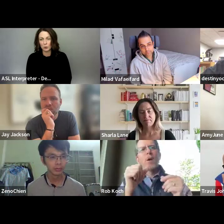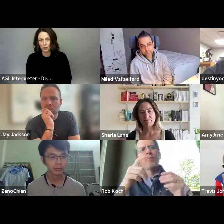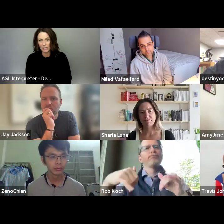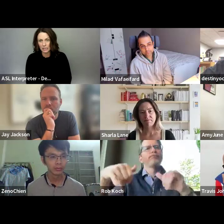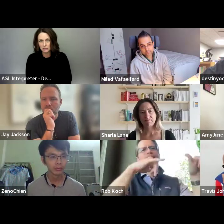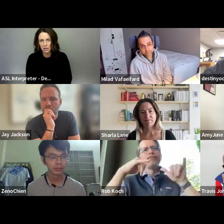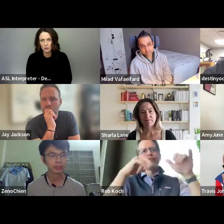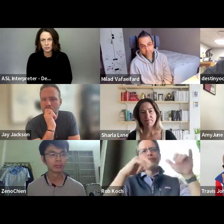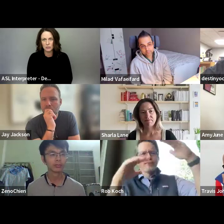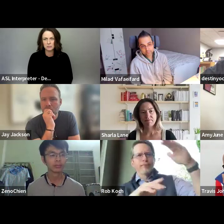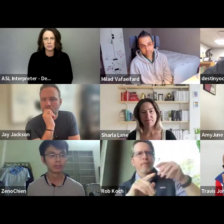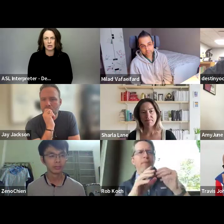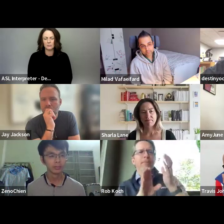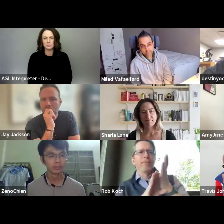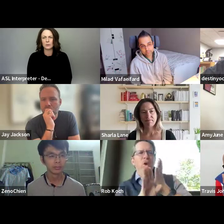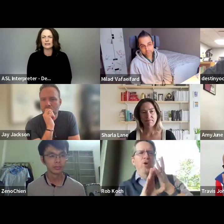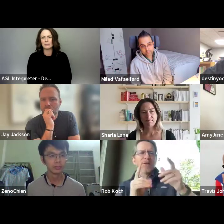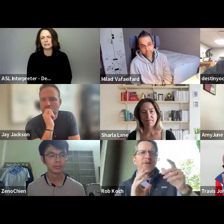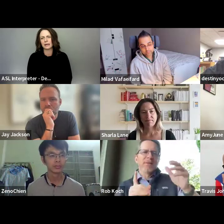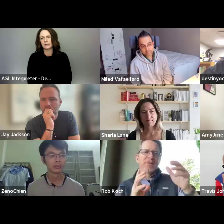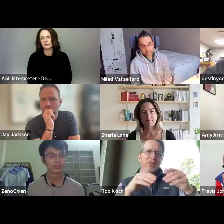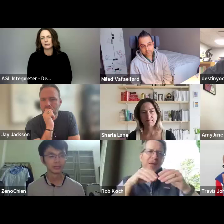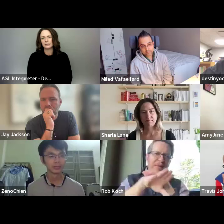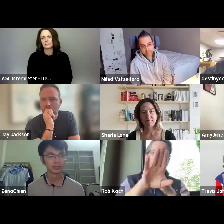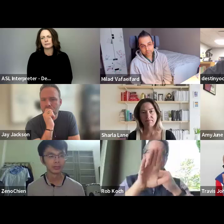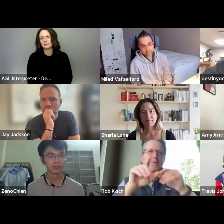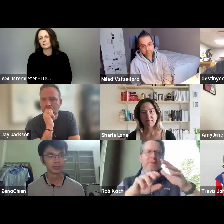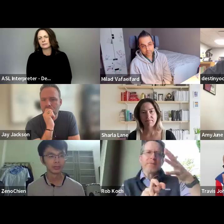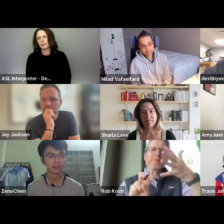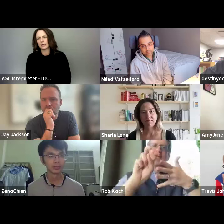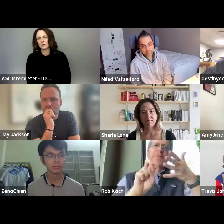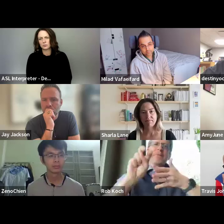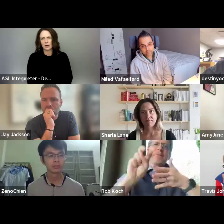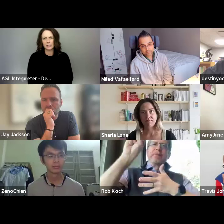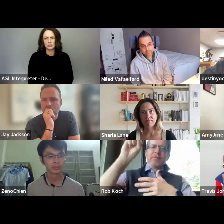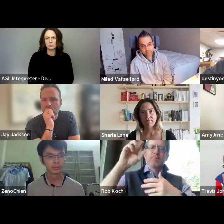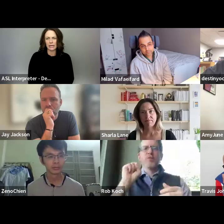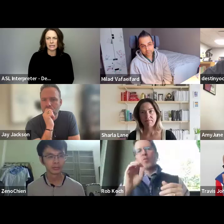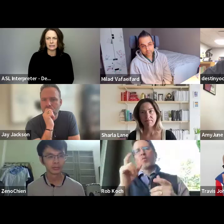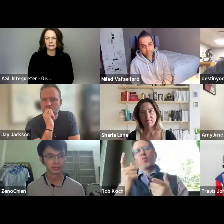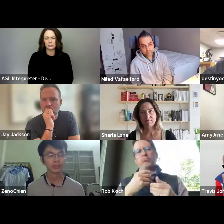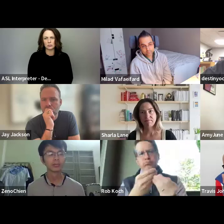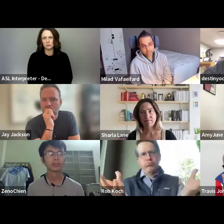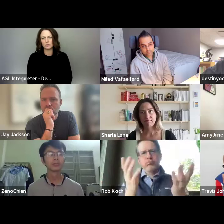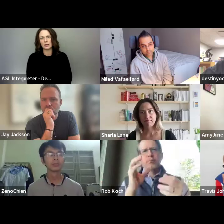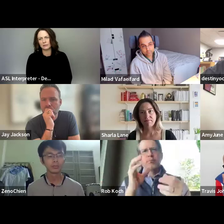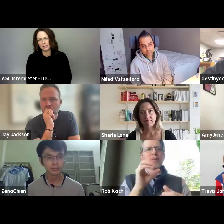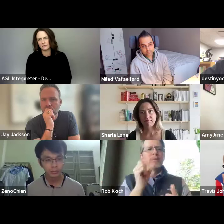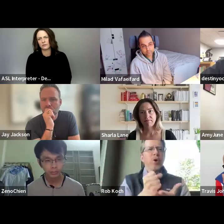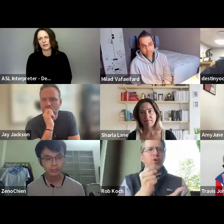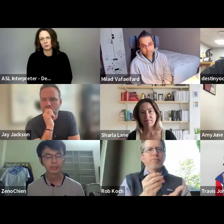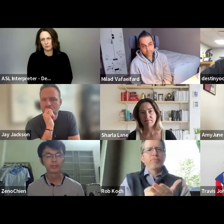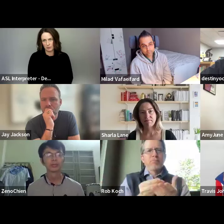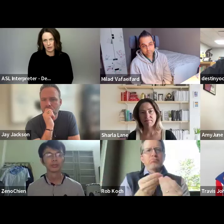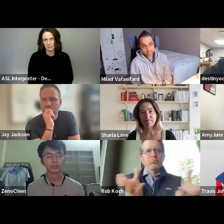also minority scholarships. So if that means like somebody who's trying to get in to Cloud